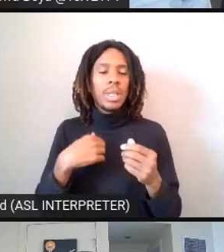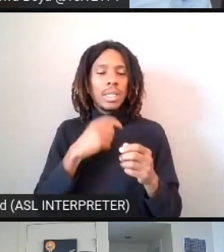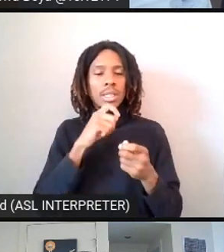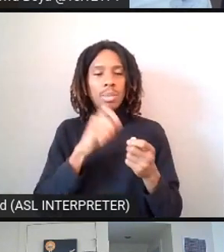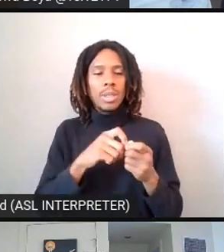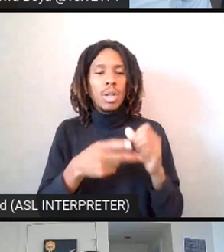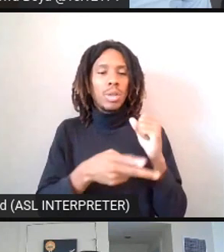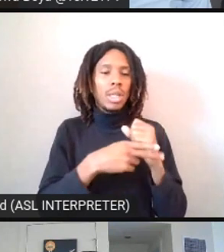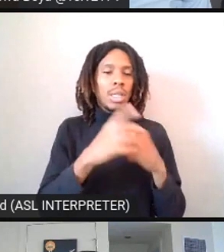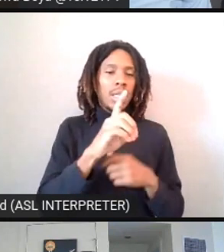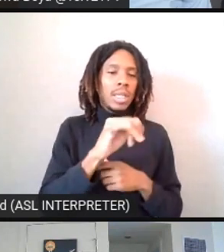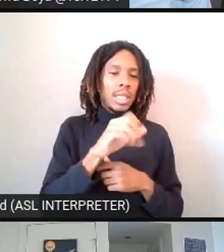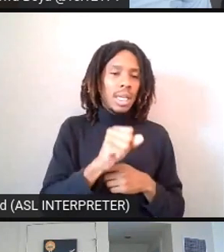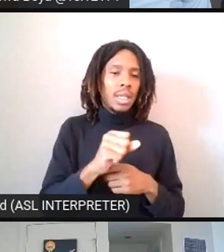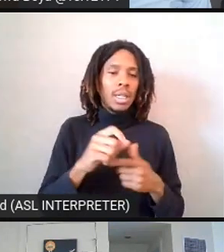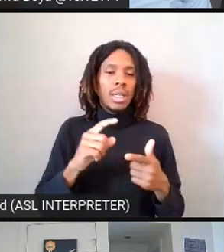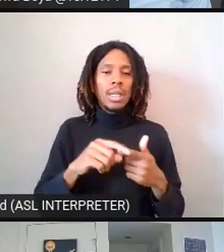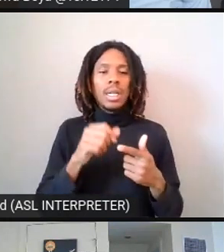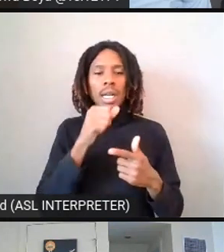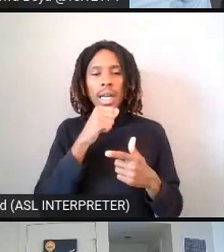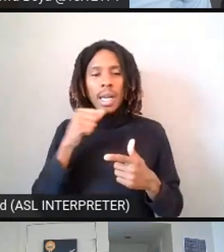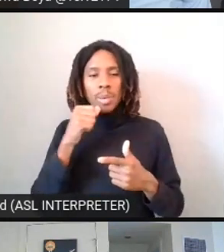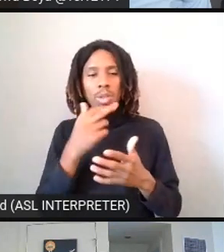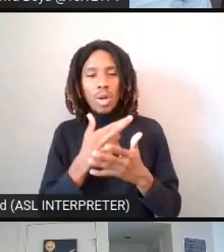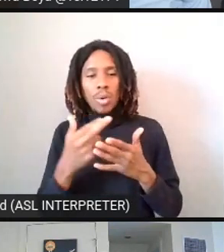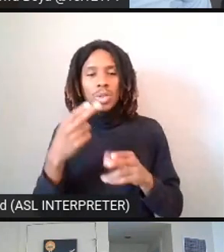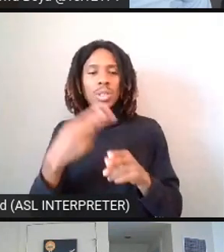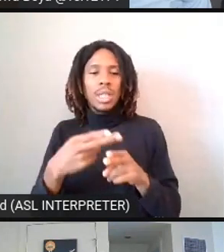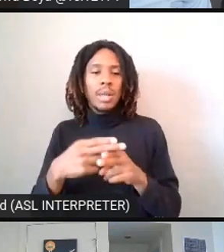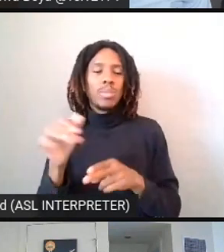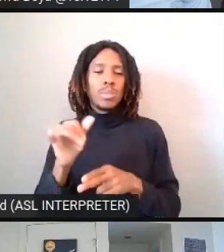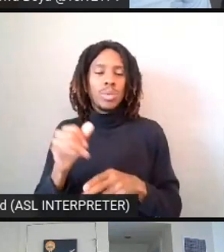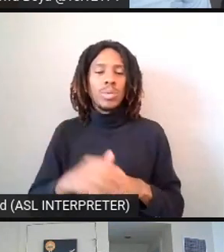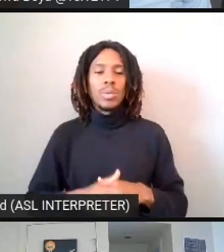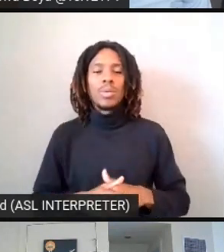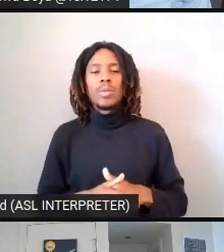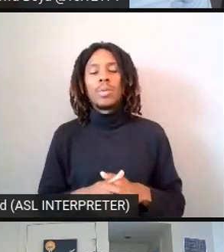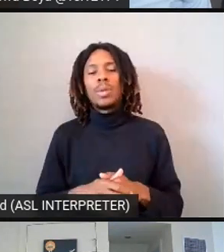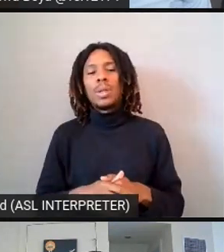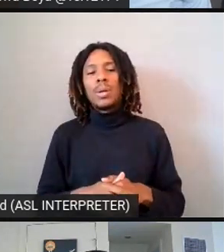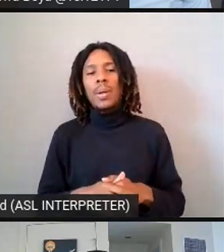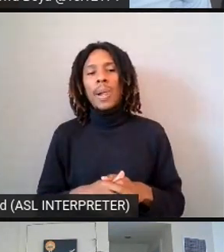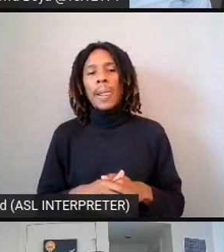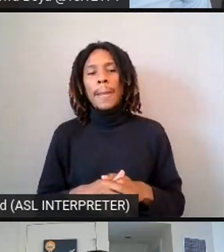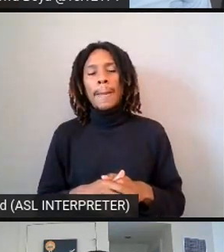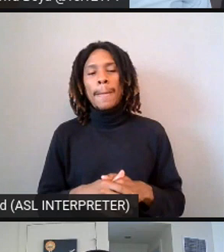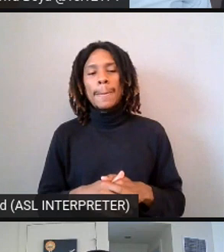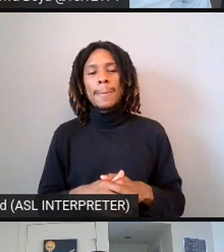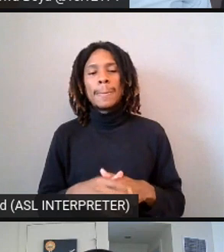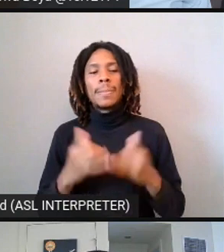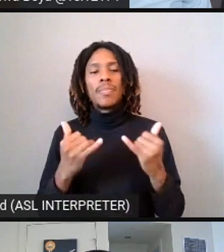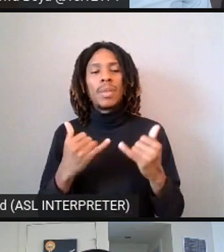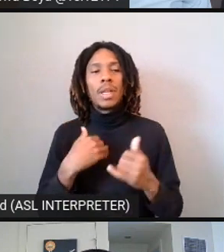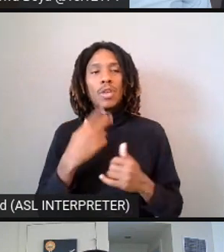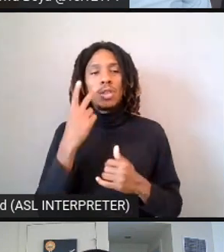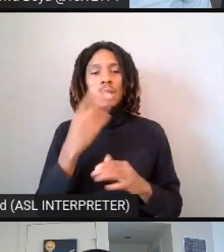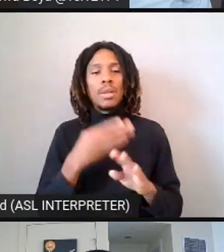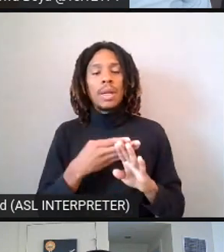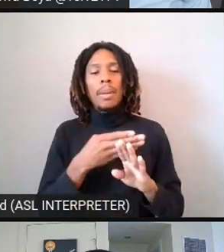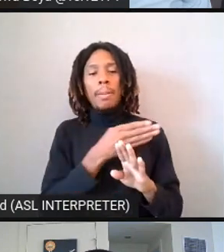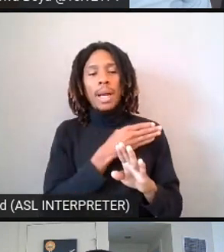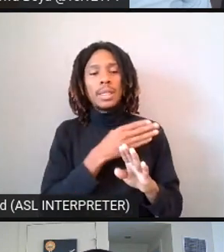days, and it returns the Amazon resource name as well. Now, as you had seen in my patch document, I